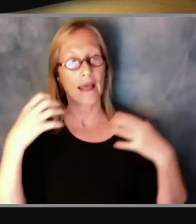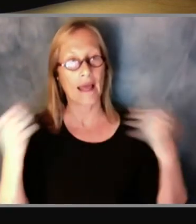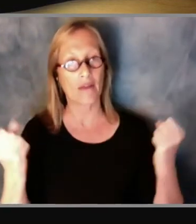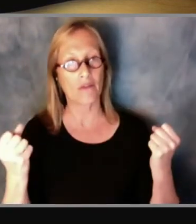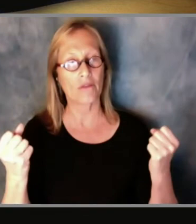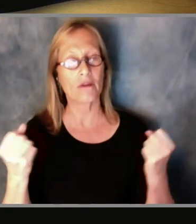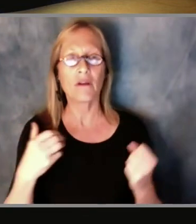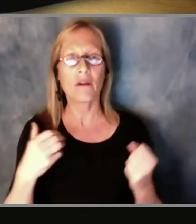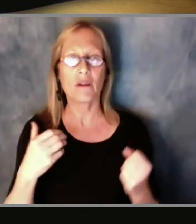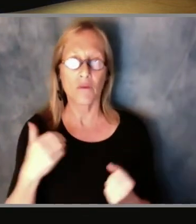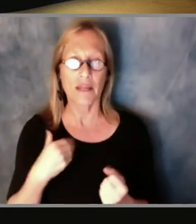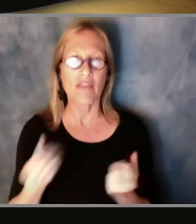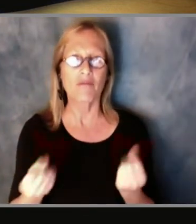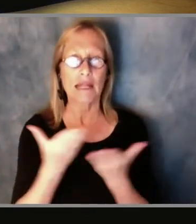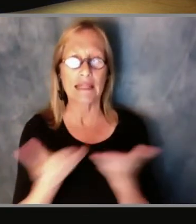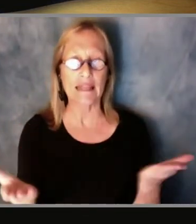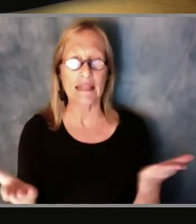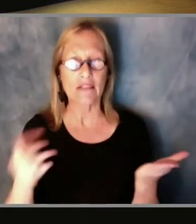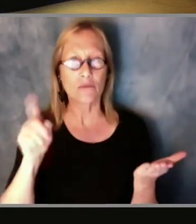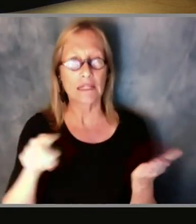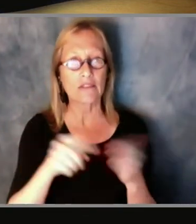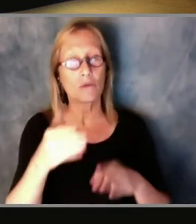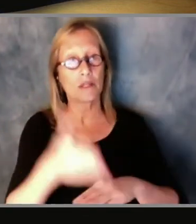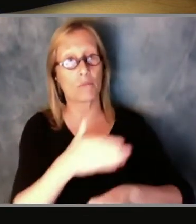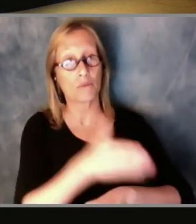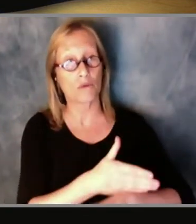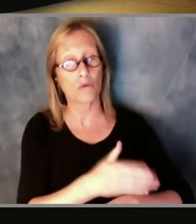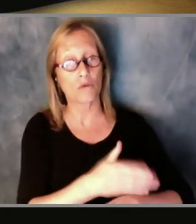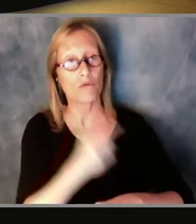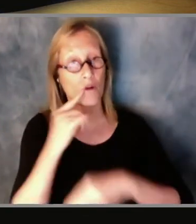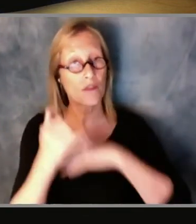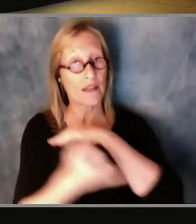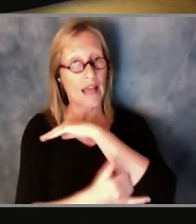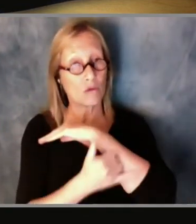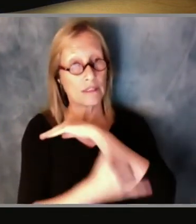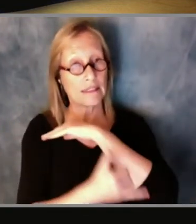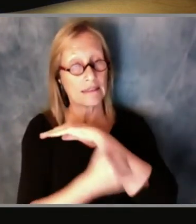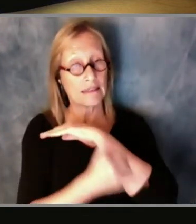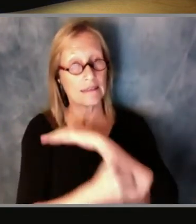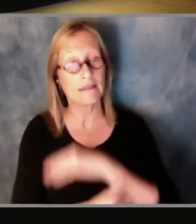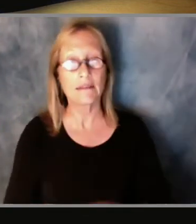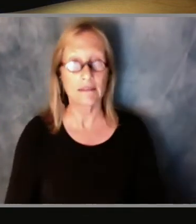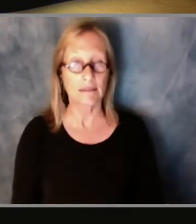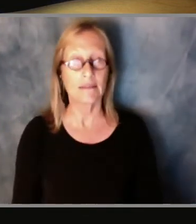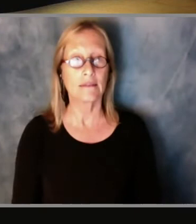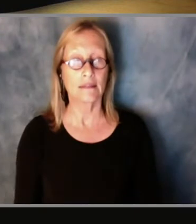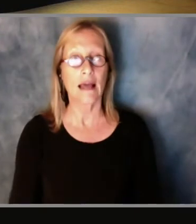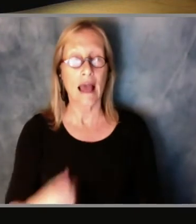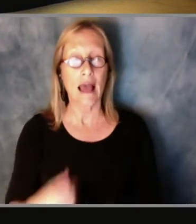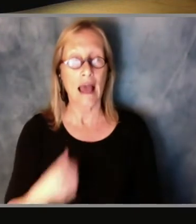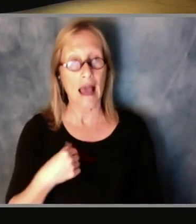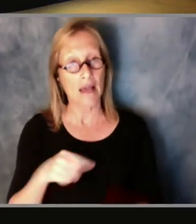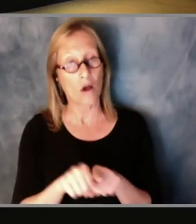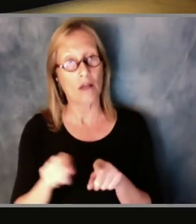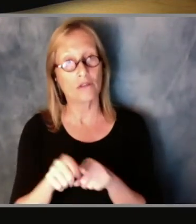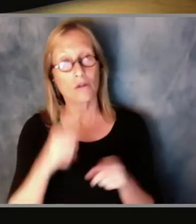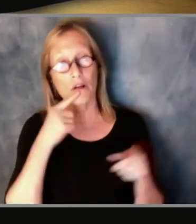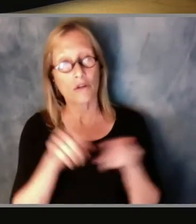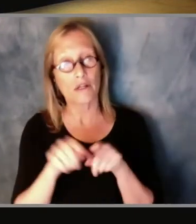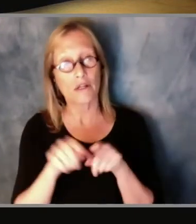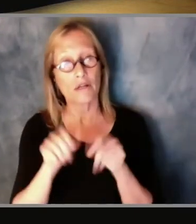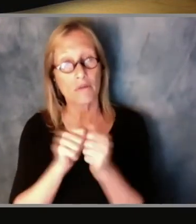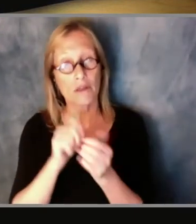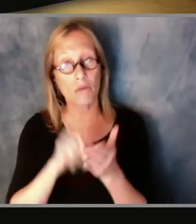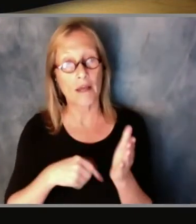to improve on as far as the county goes. And I agree with what Kamalu said, is